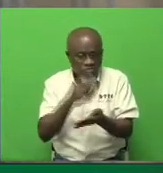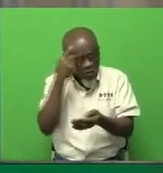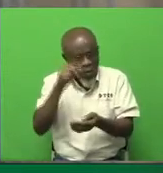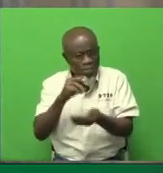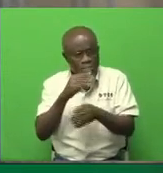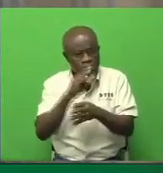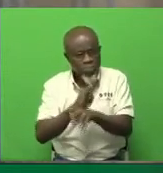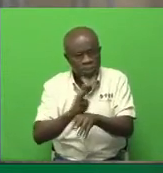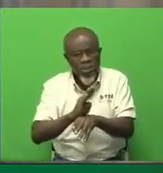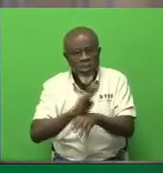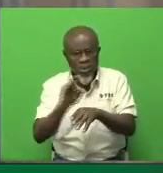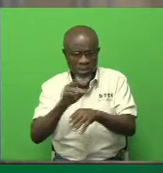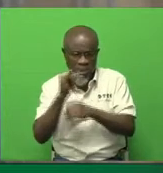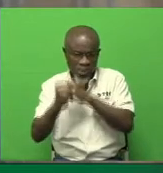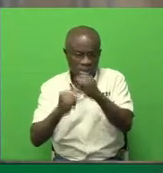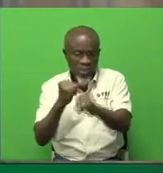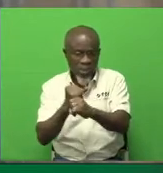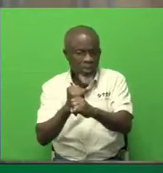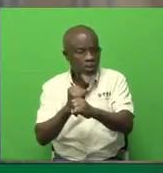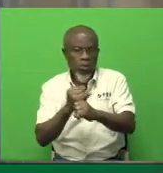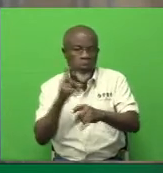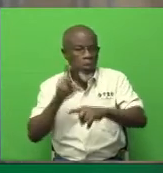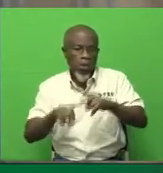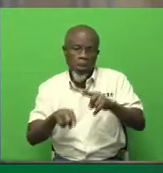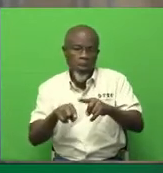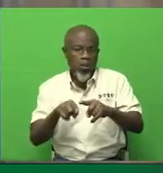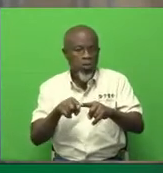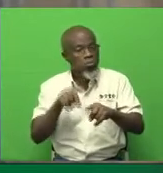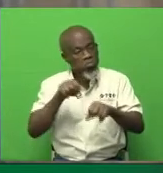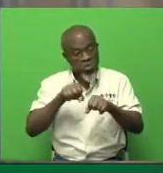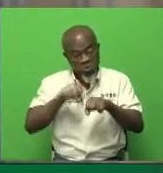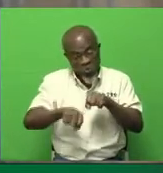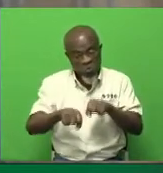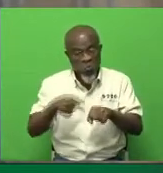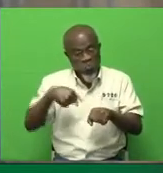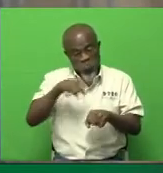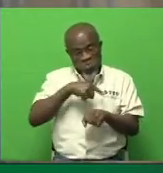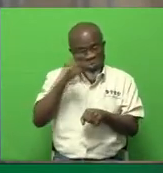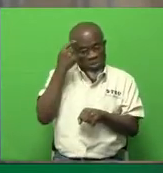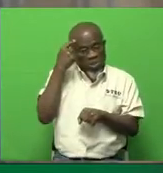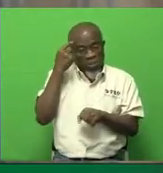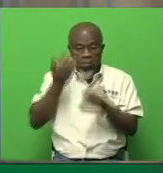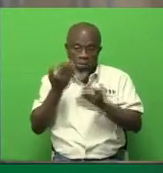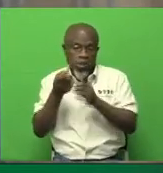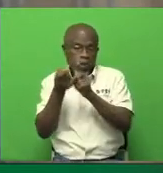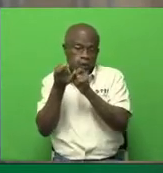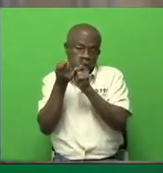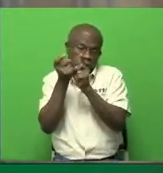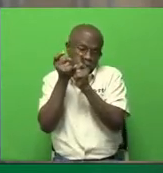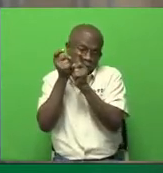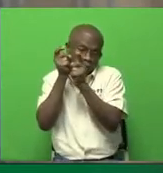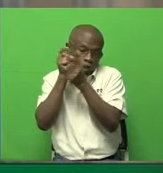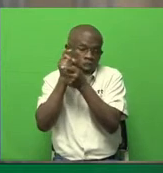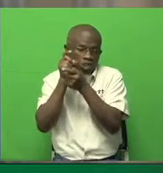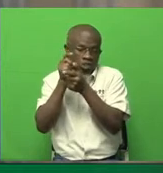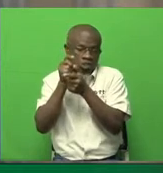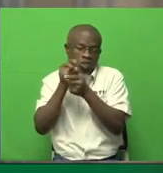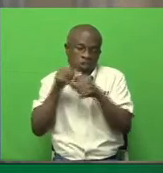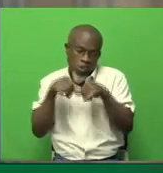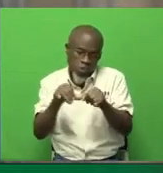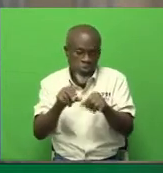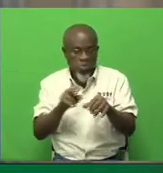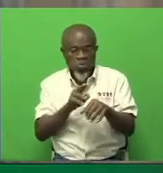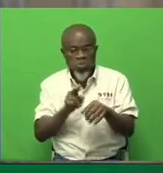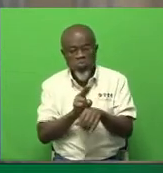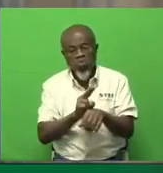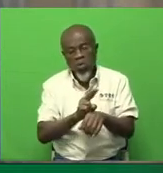in reconsidering investments in Trinidad for the time being this story has been replayed in every company in